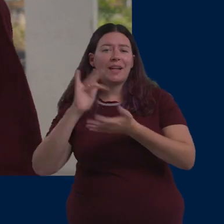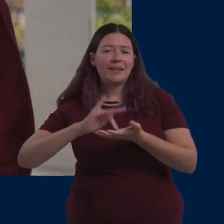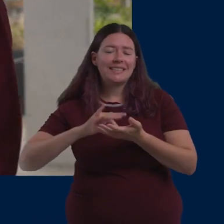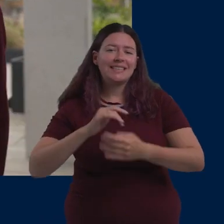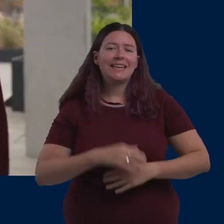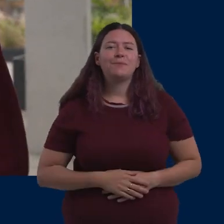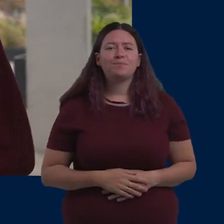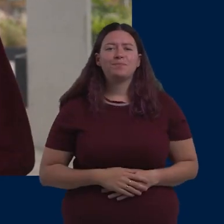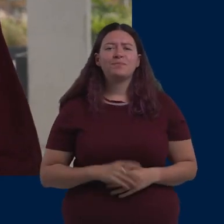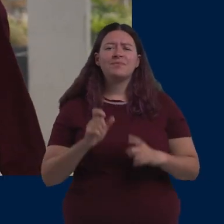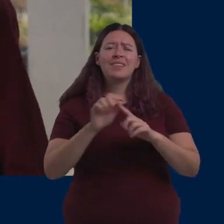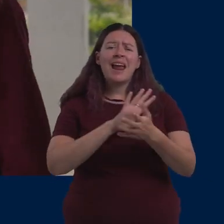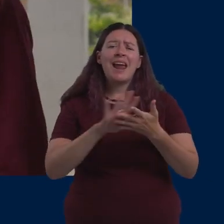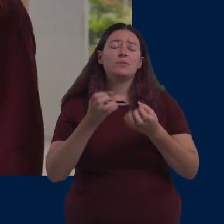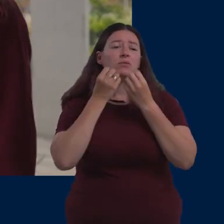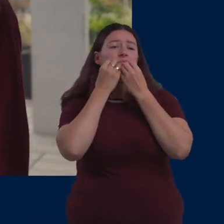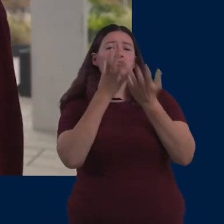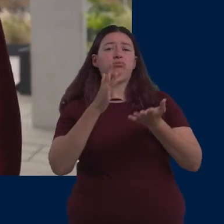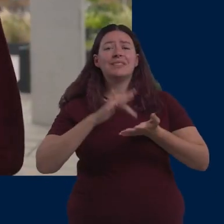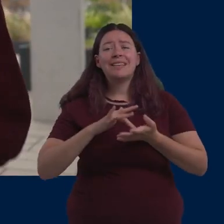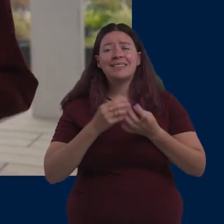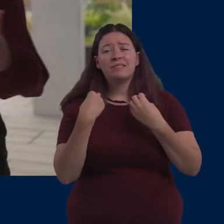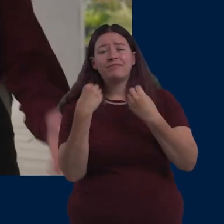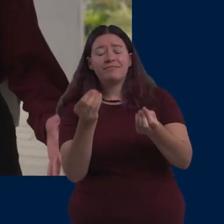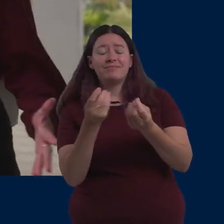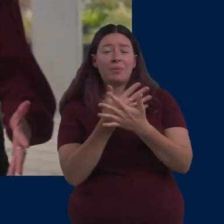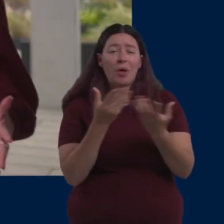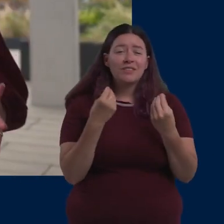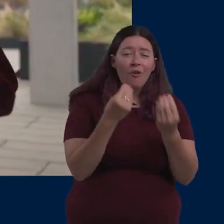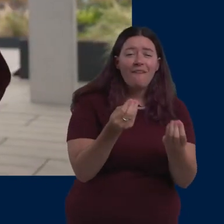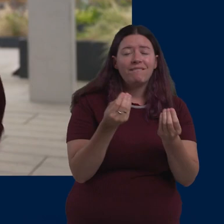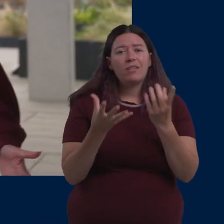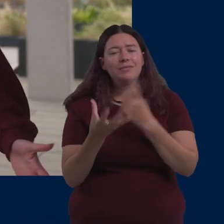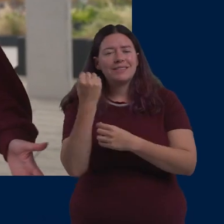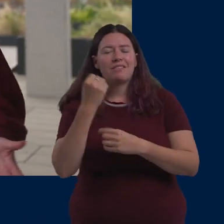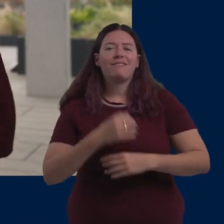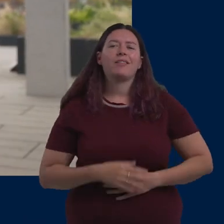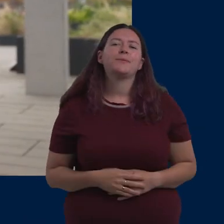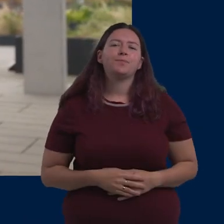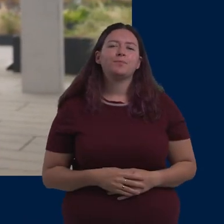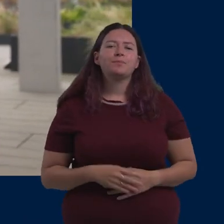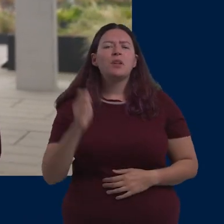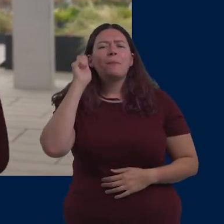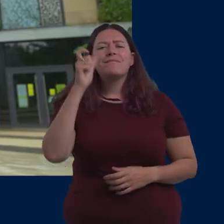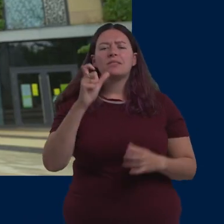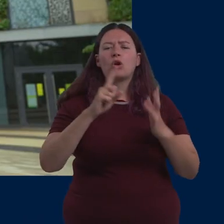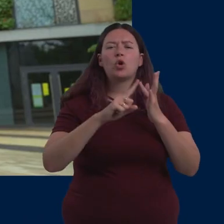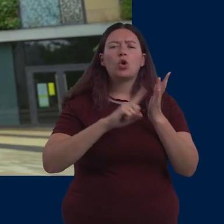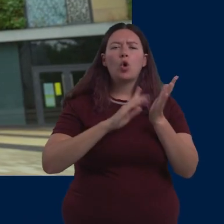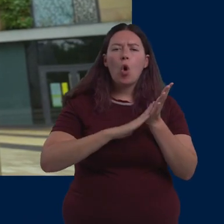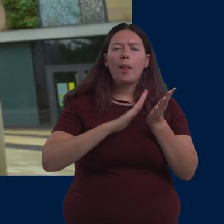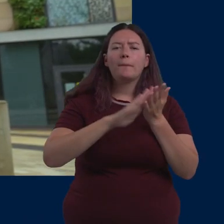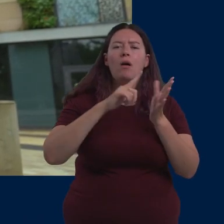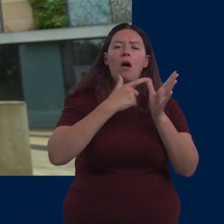rural spaces just outside the city centre. Edinburgh is a wonderful city with so much to offer and to discover. We're going to hear